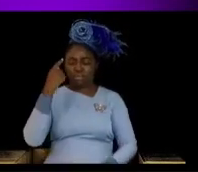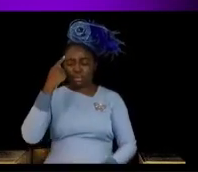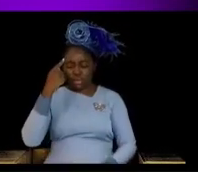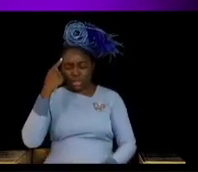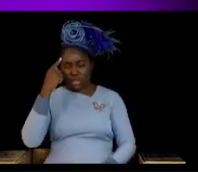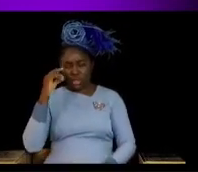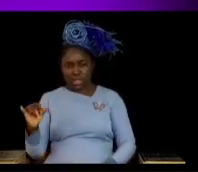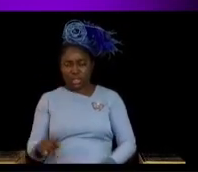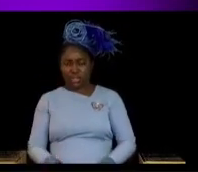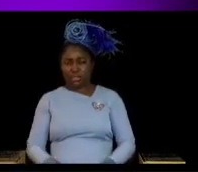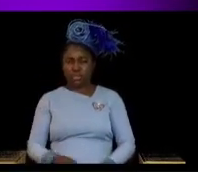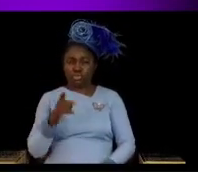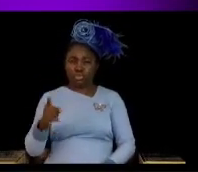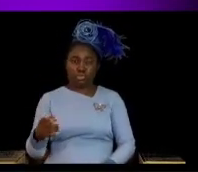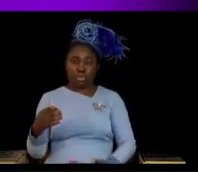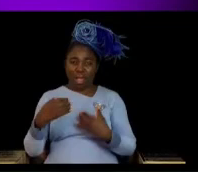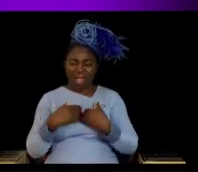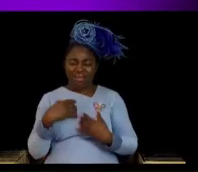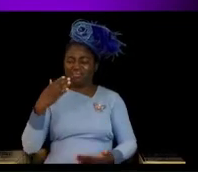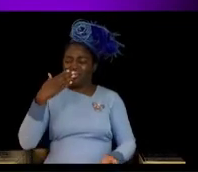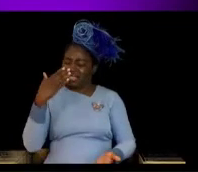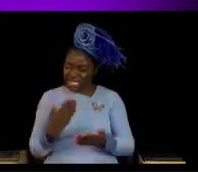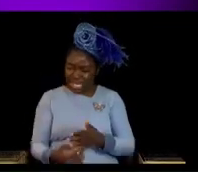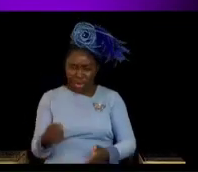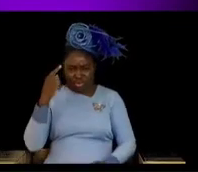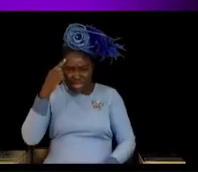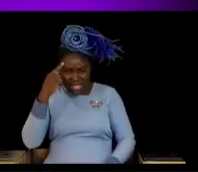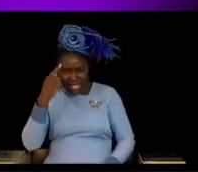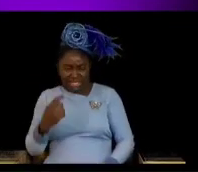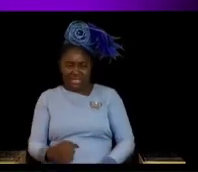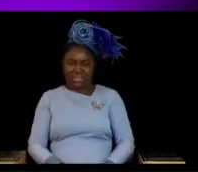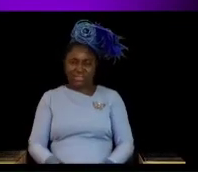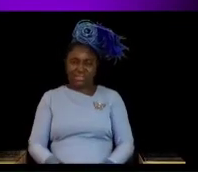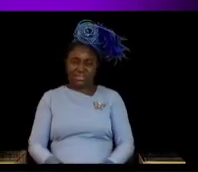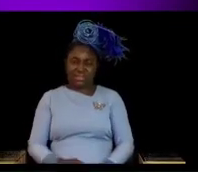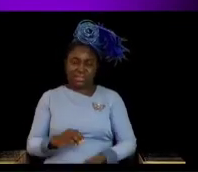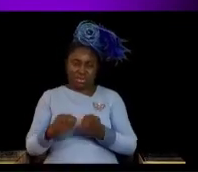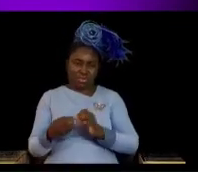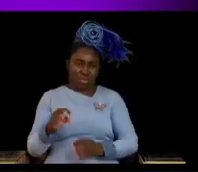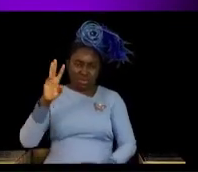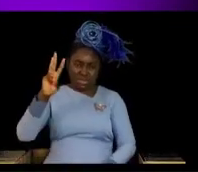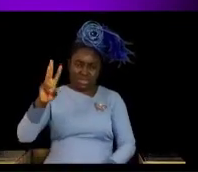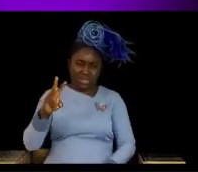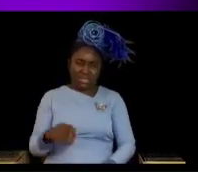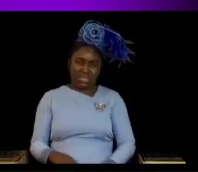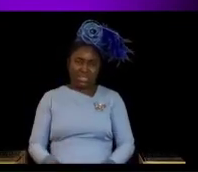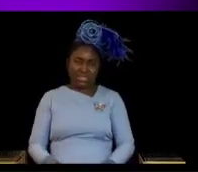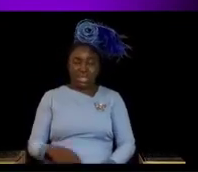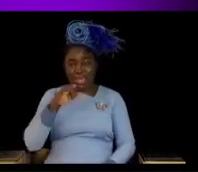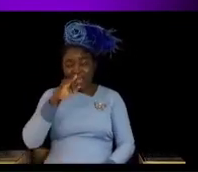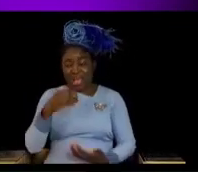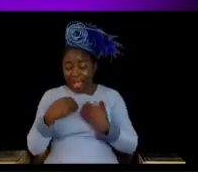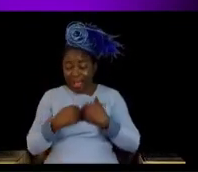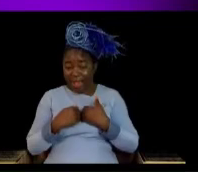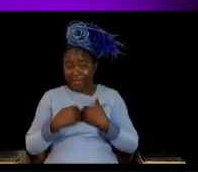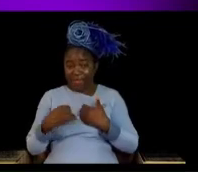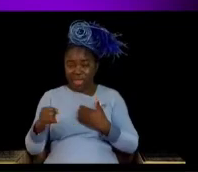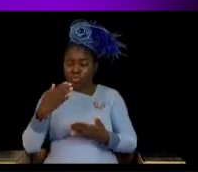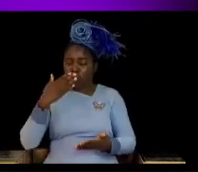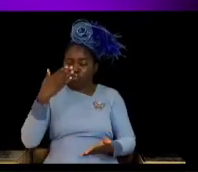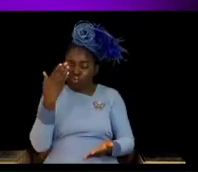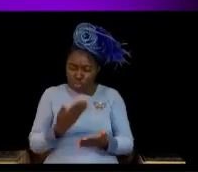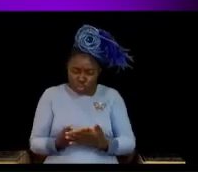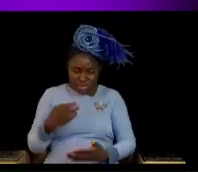are thinking soundly. Six, is having good